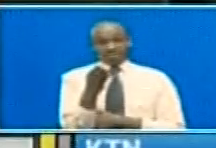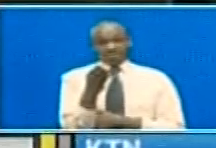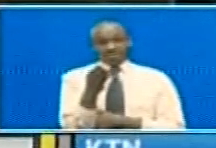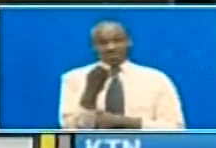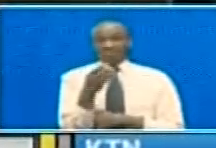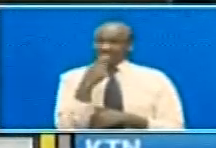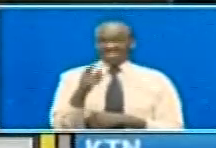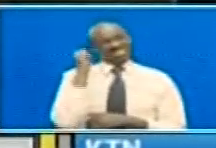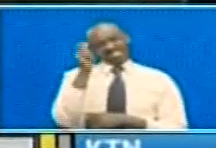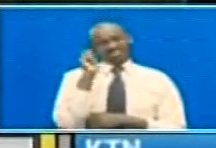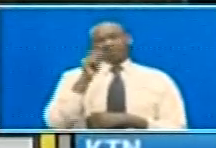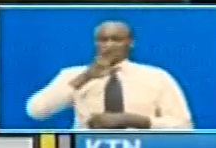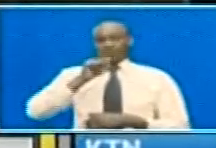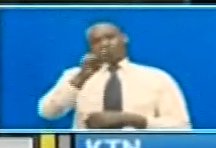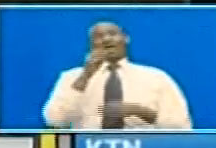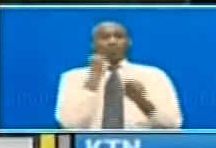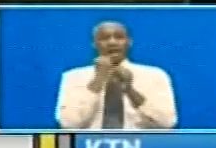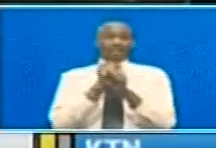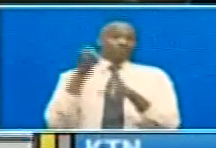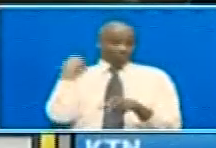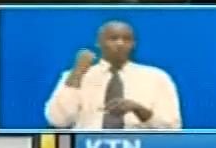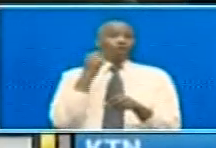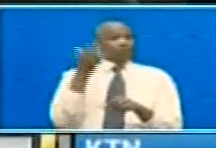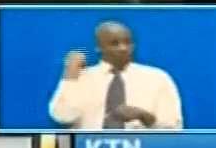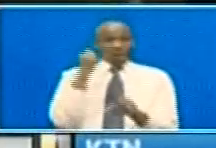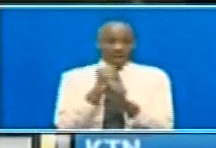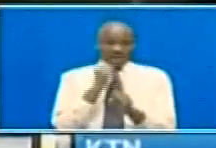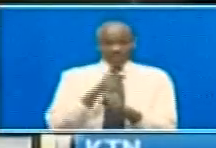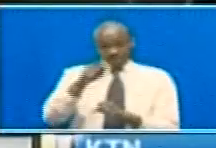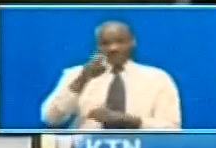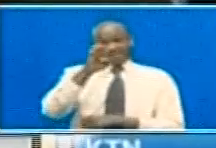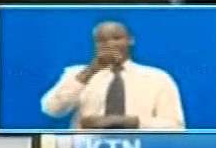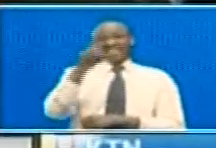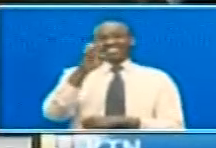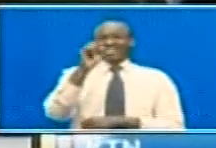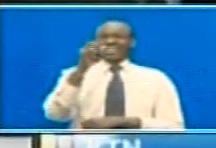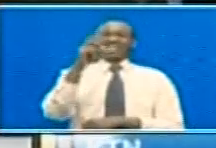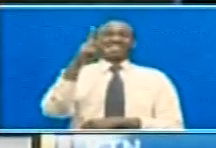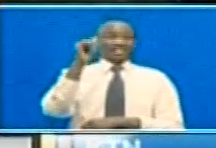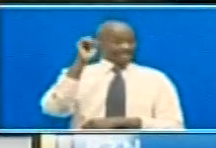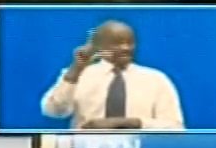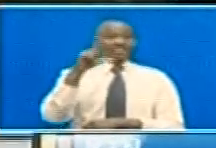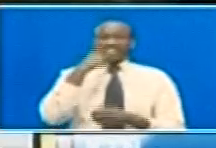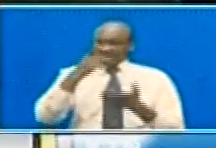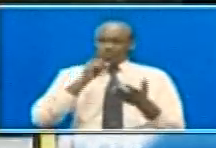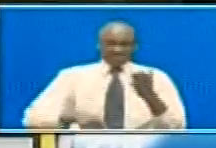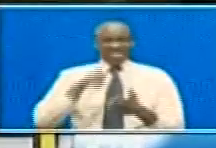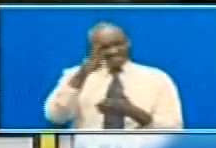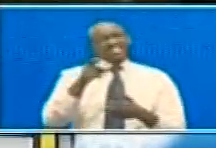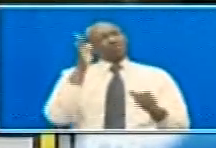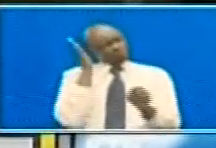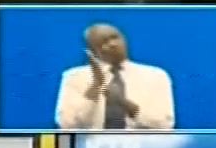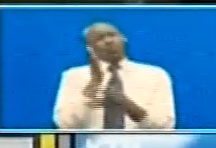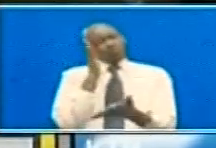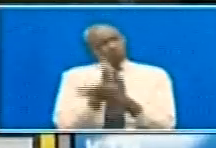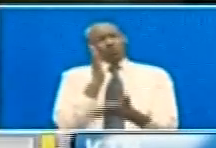let me call it a testimony by one of the workers who used to work here. His name is Ezekiel, confirming to us that indeed some of this